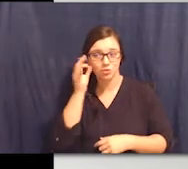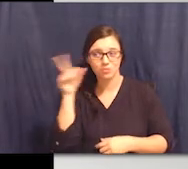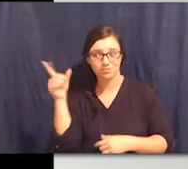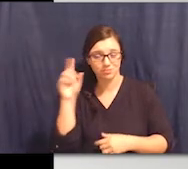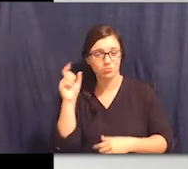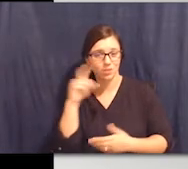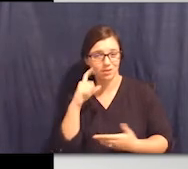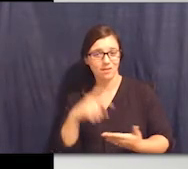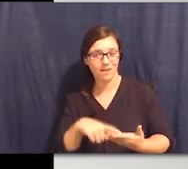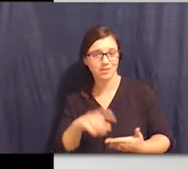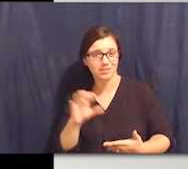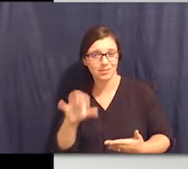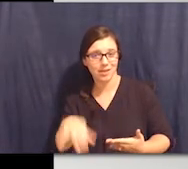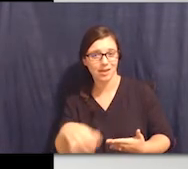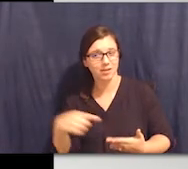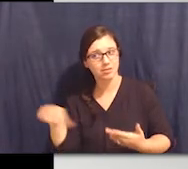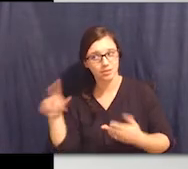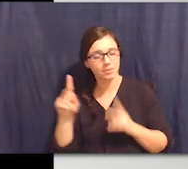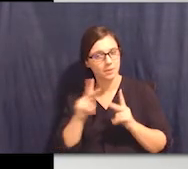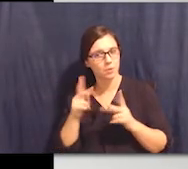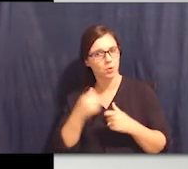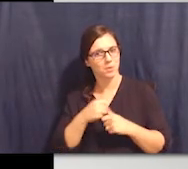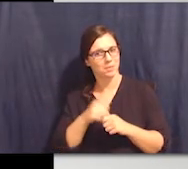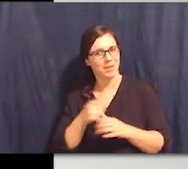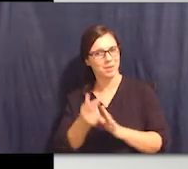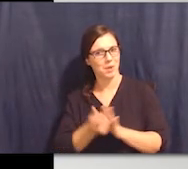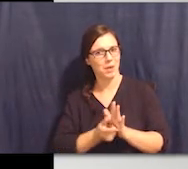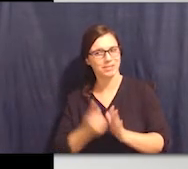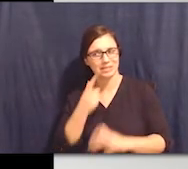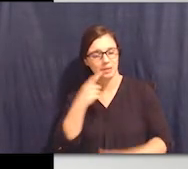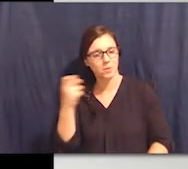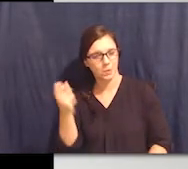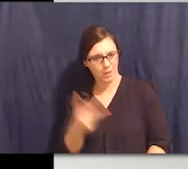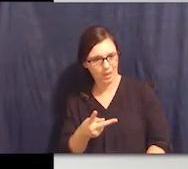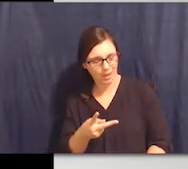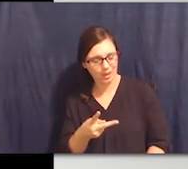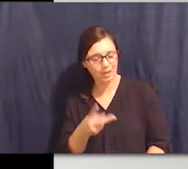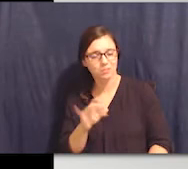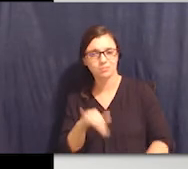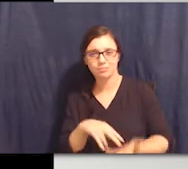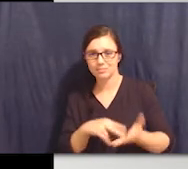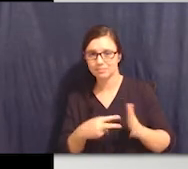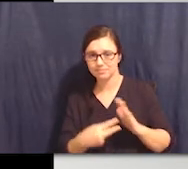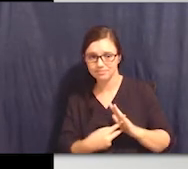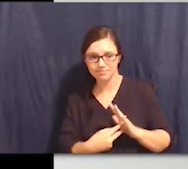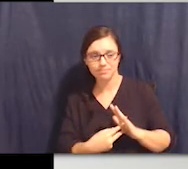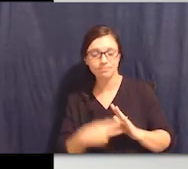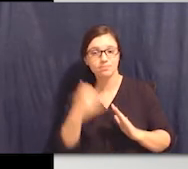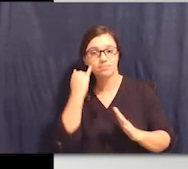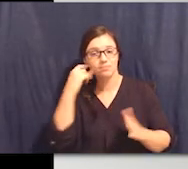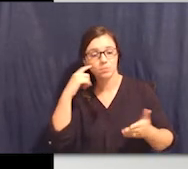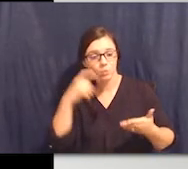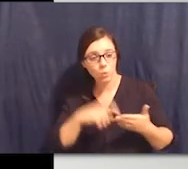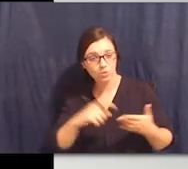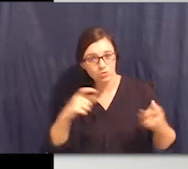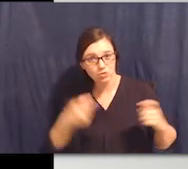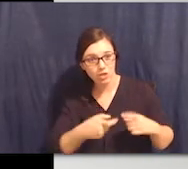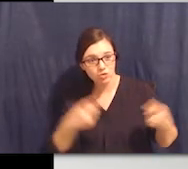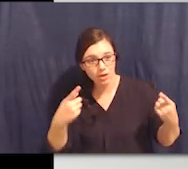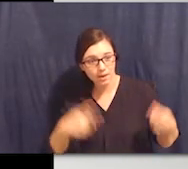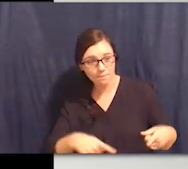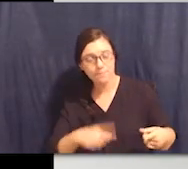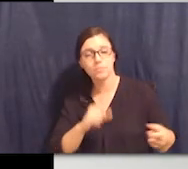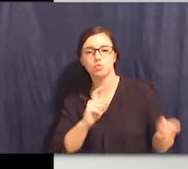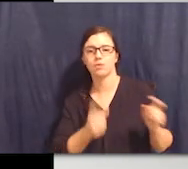that. They are people who make these laws, and they say, okay, that means that we need to, if we notice there's a change, review